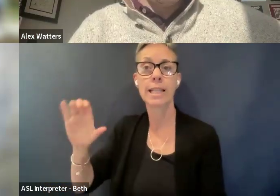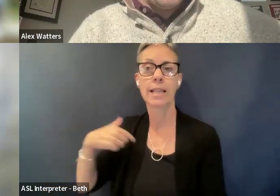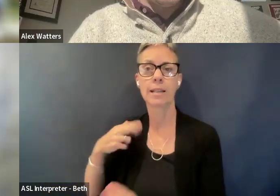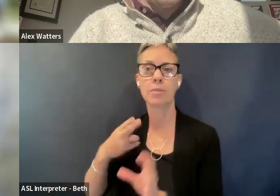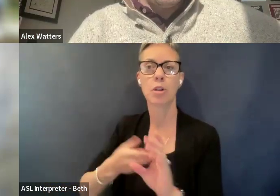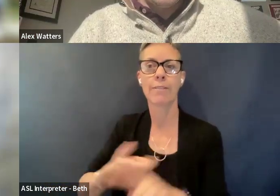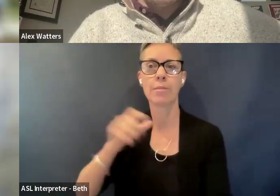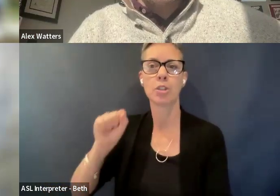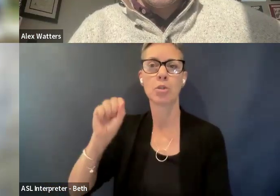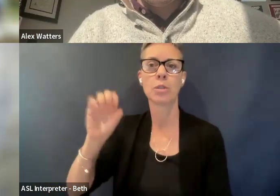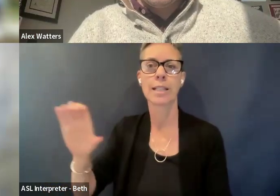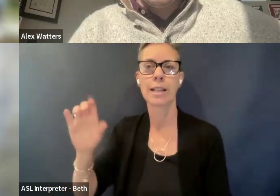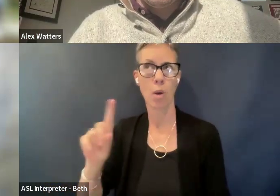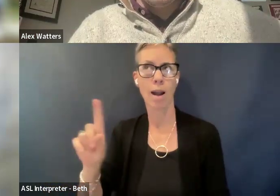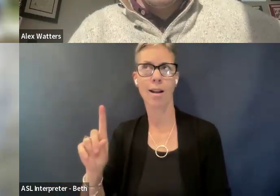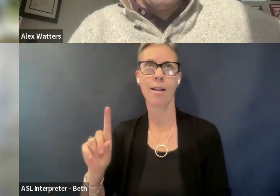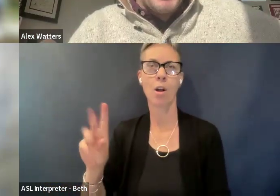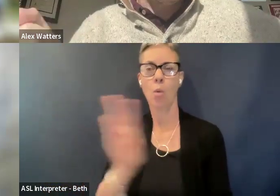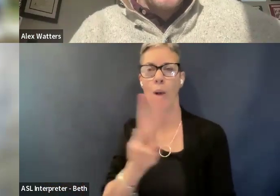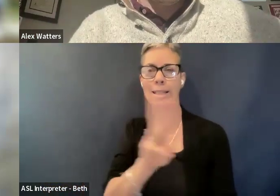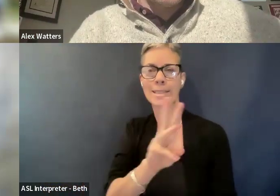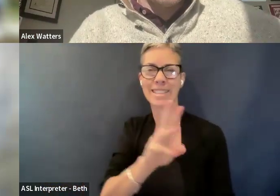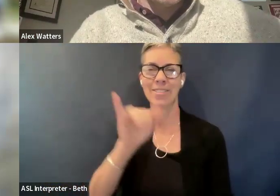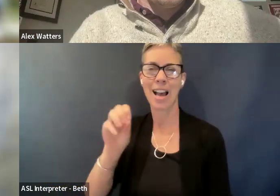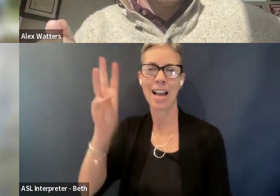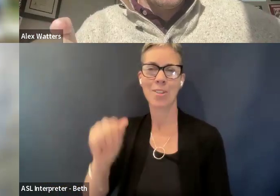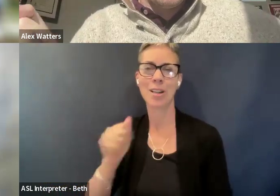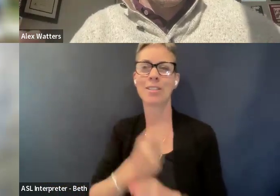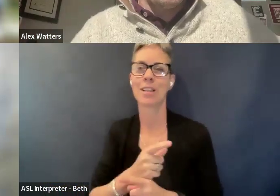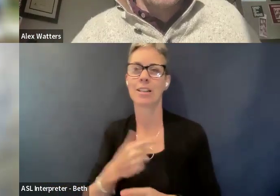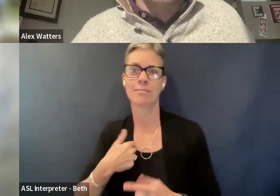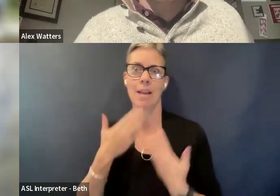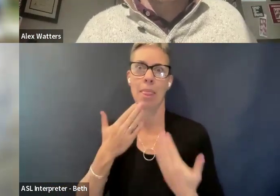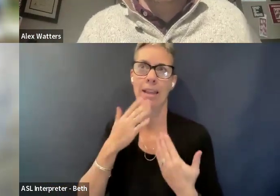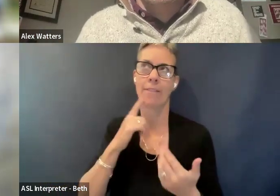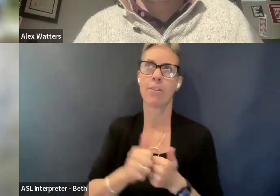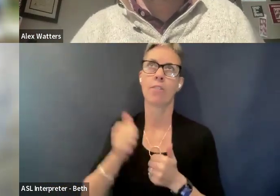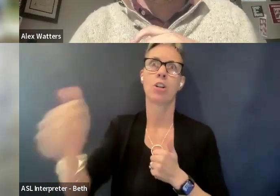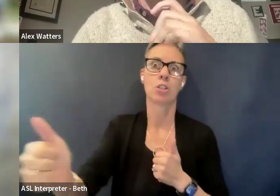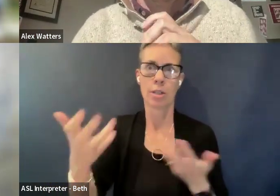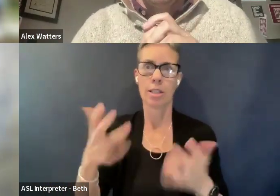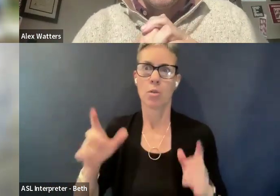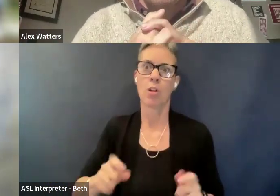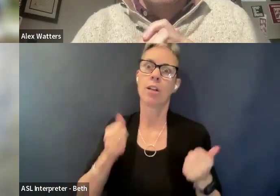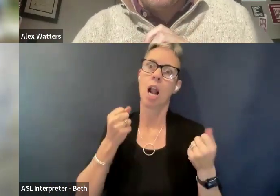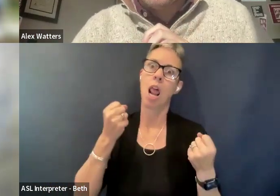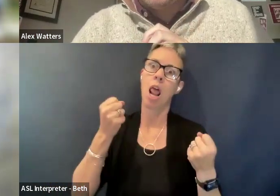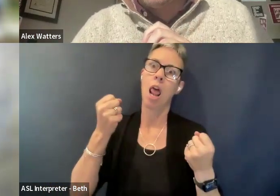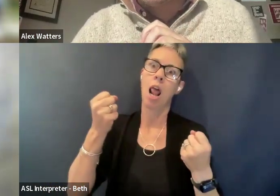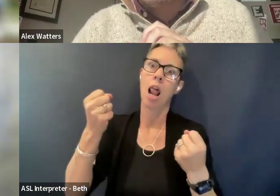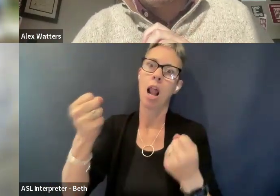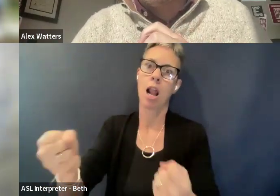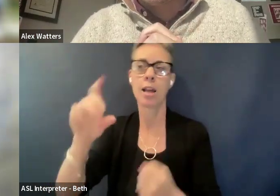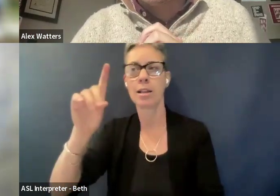west coast of Iowa, and I'm excited to be here. I'm thankful it's virtual, so I didn't have to make the long trek down to Des Moines, but I look